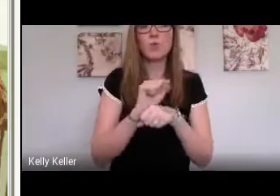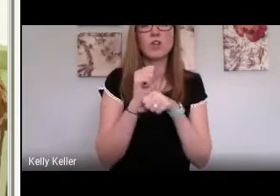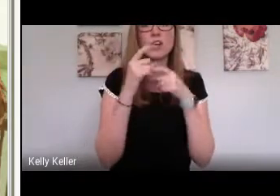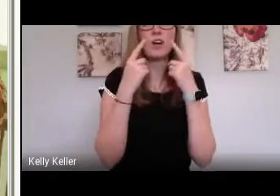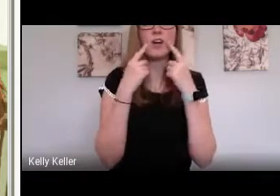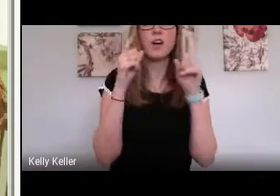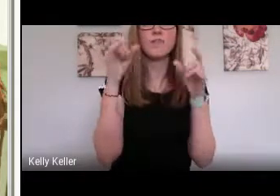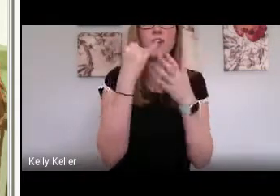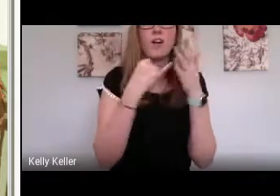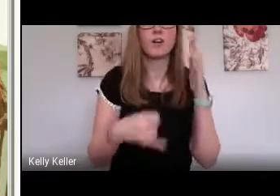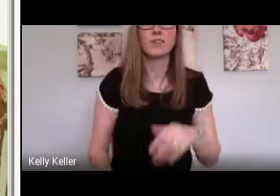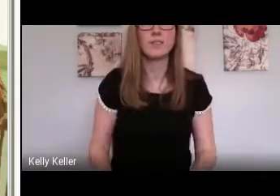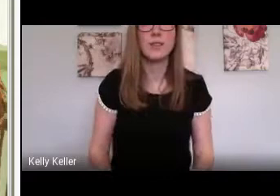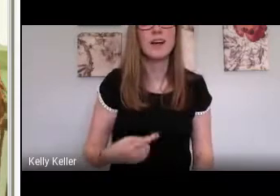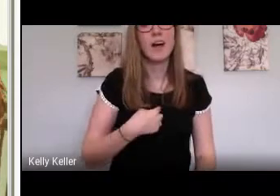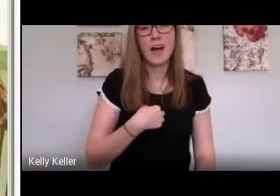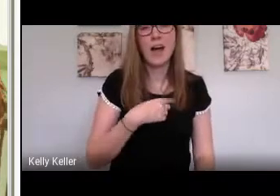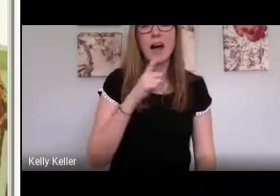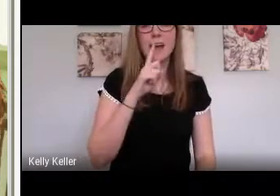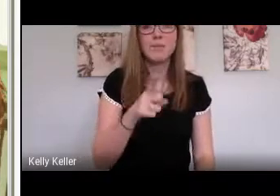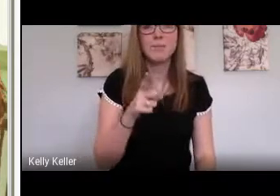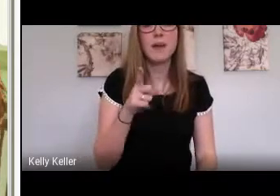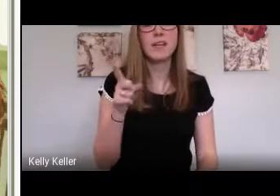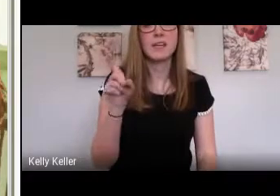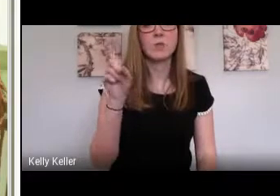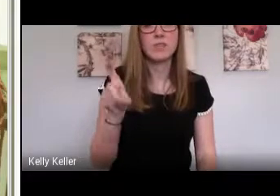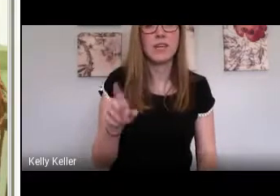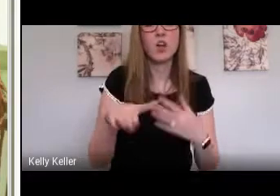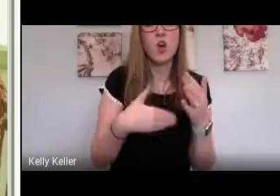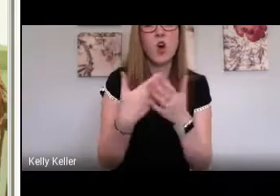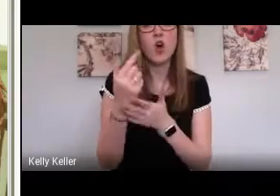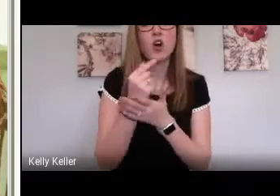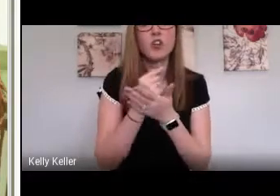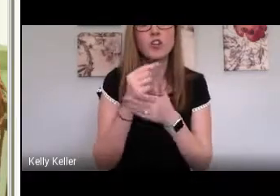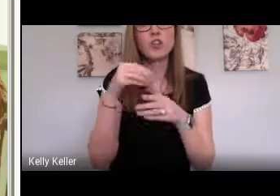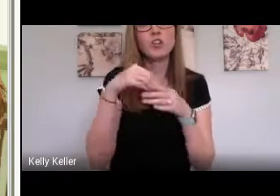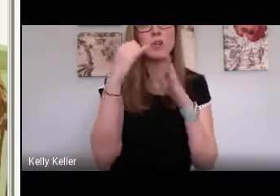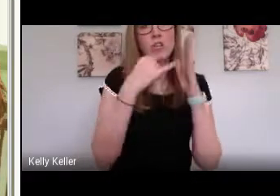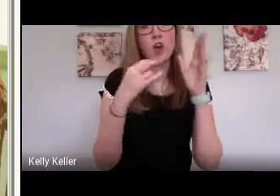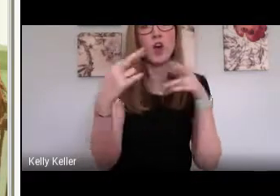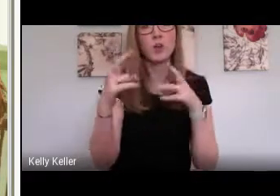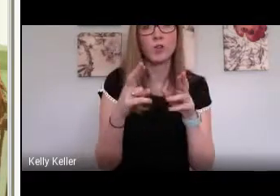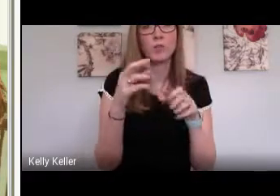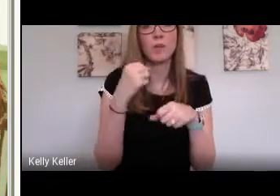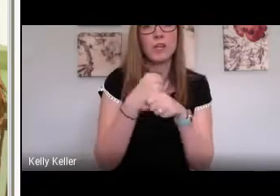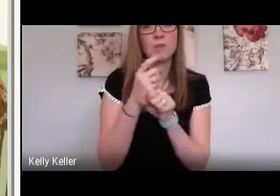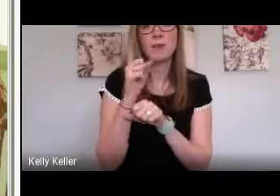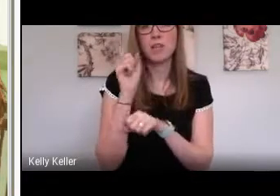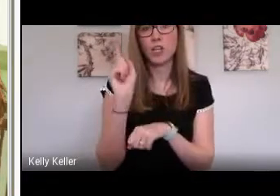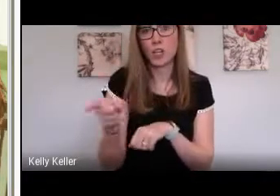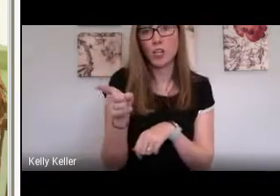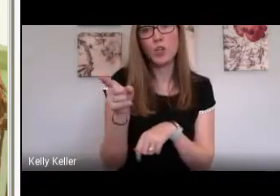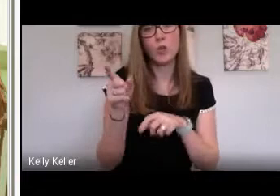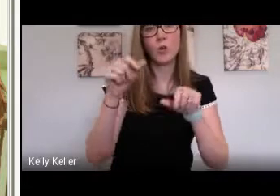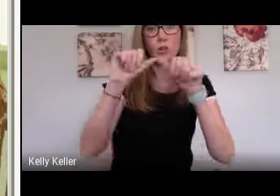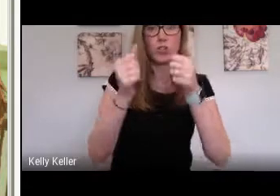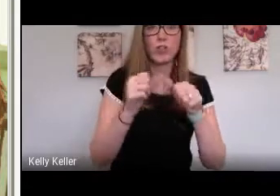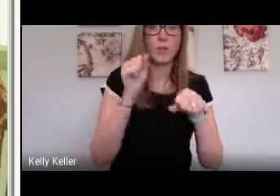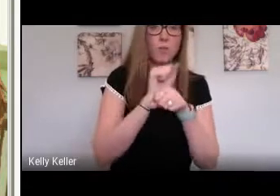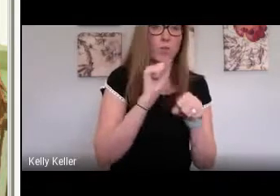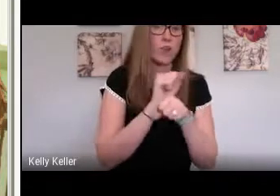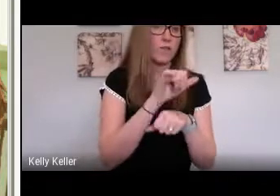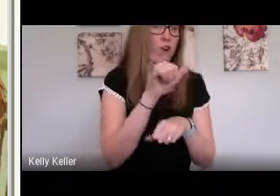work of art I bet it would take all the glue in the art room to make you